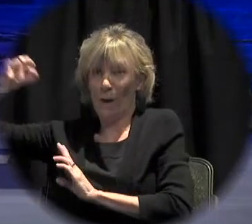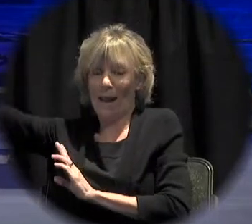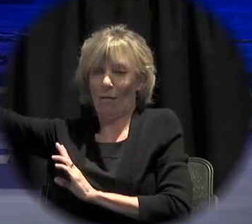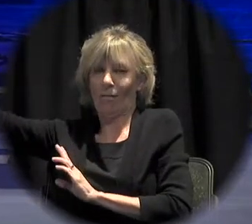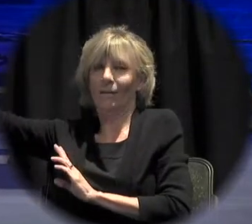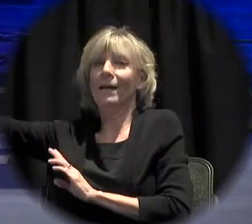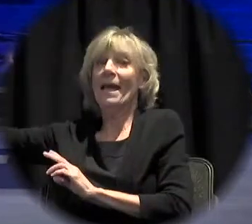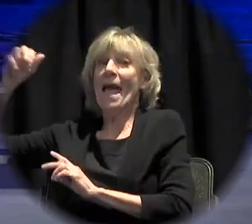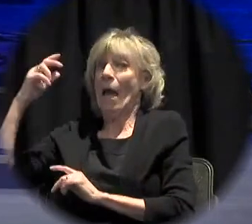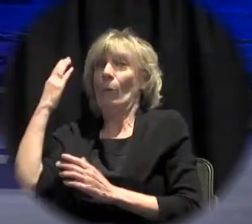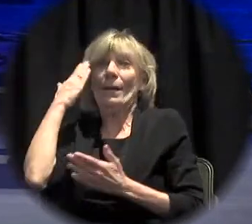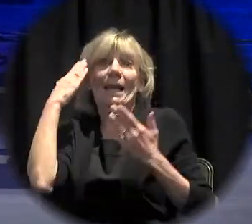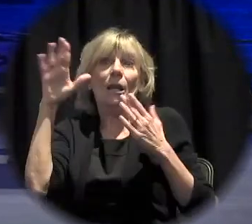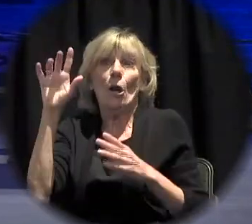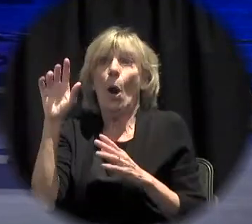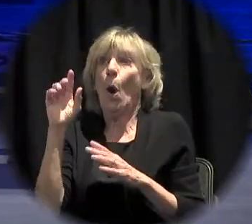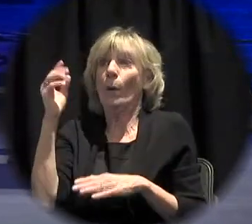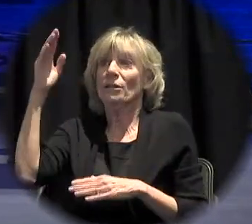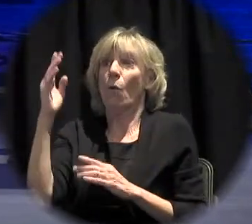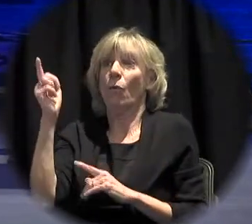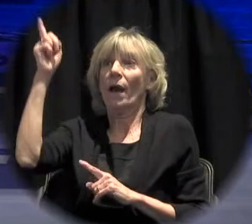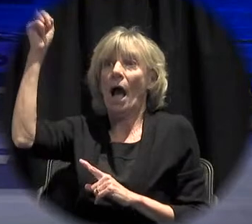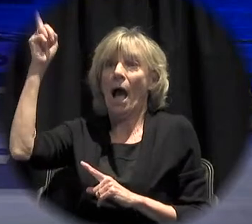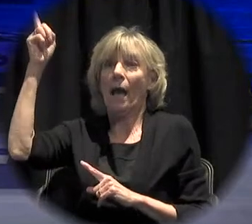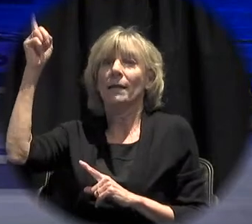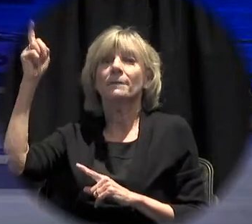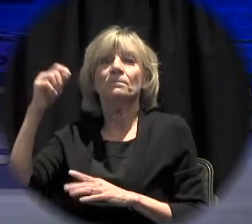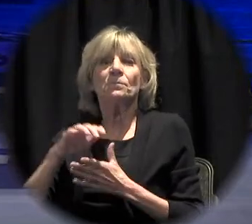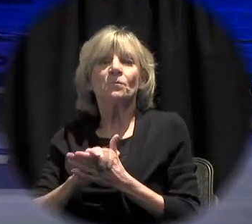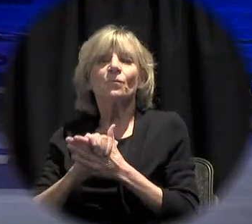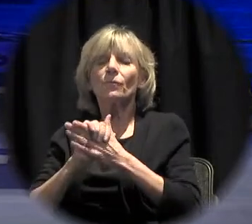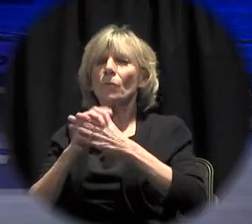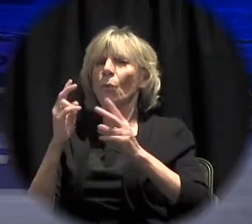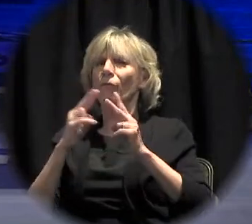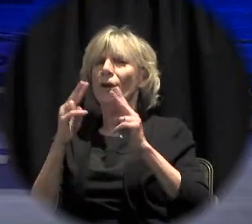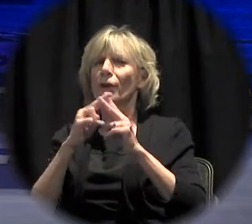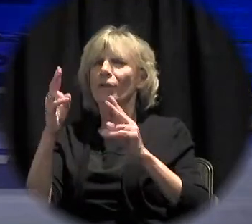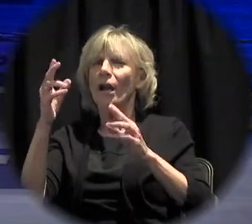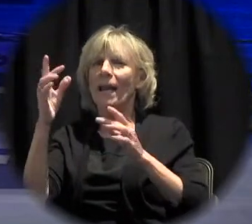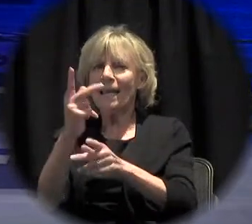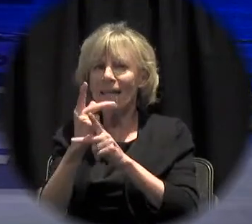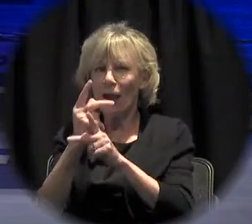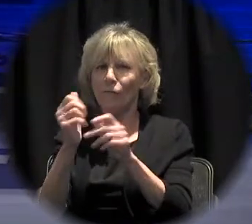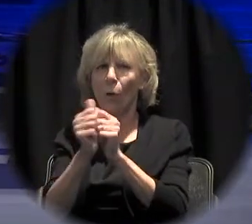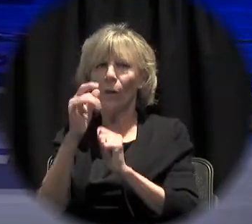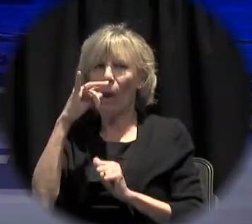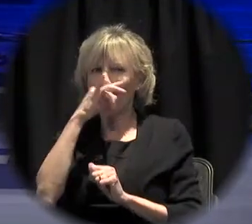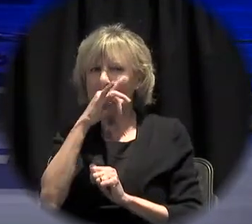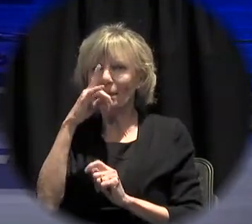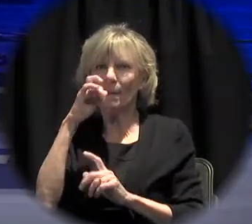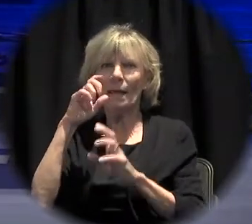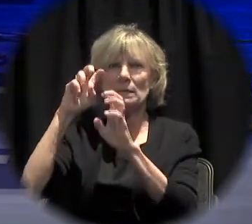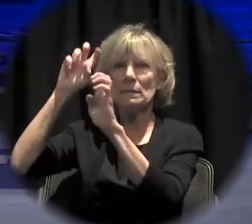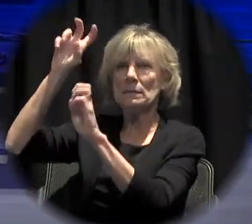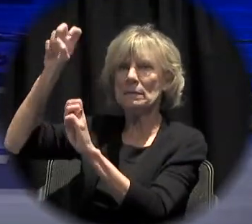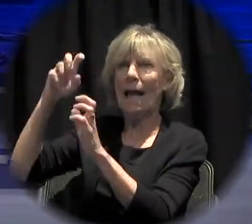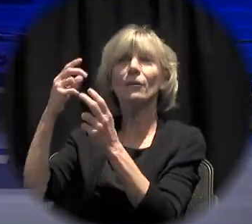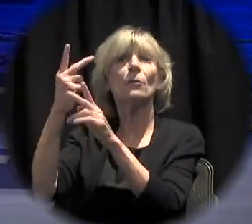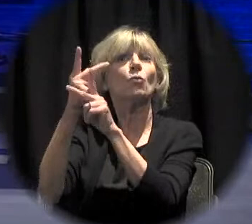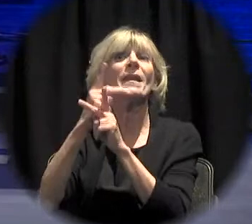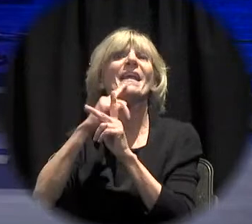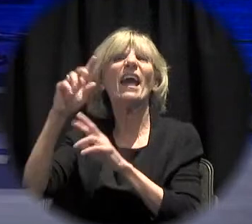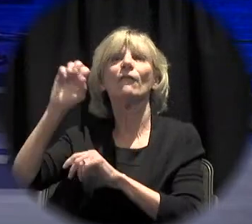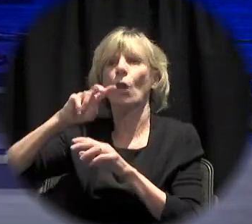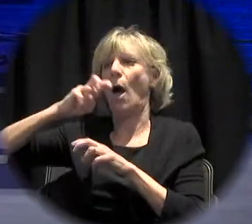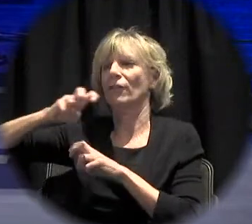recognized when we started on that with these young kids. And so we were very, very careful. At times they had to hold on to metal rungs because it was so narrow, and we made